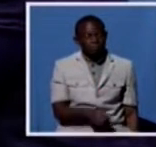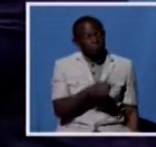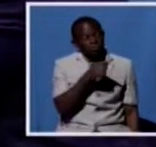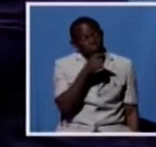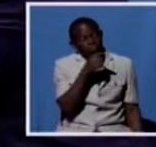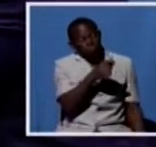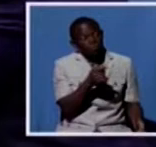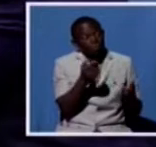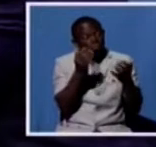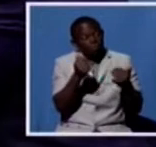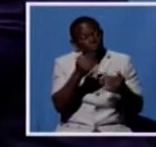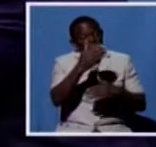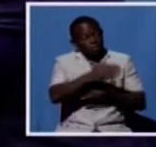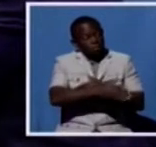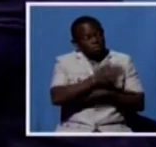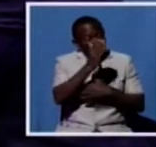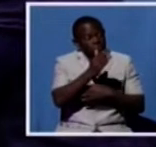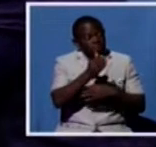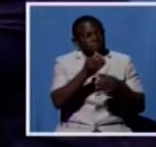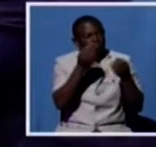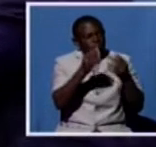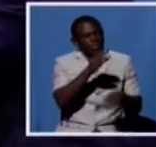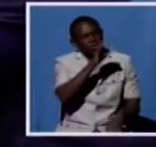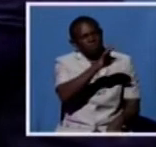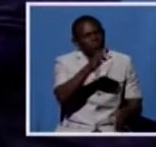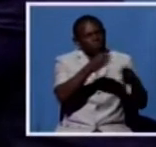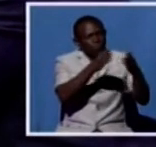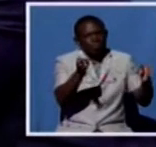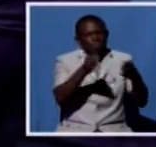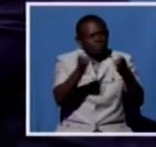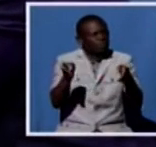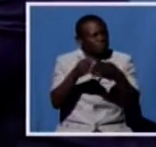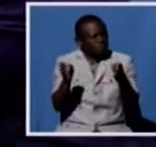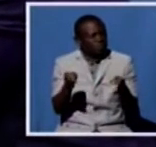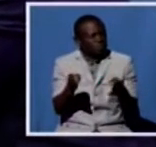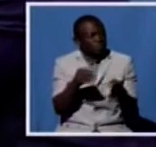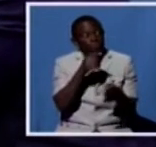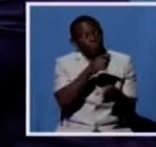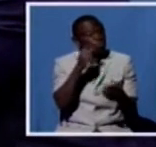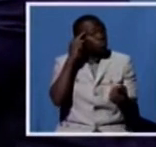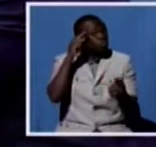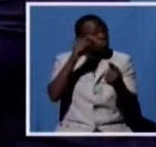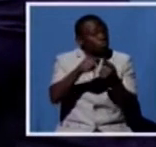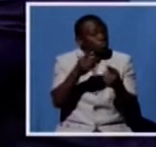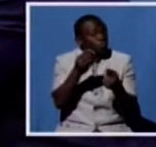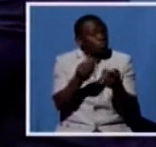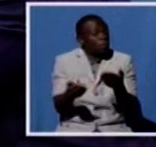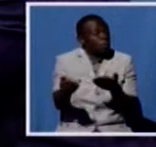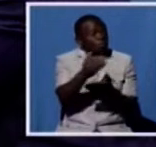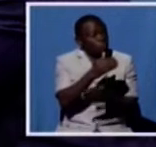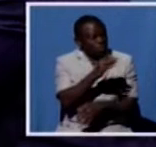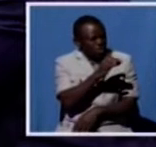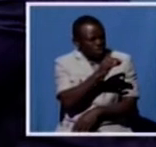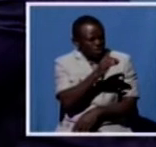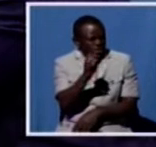footprint to many other parts of the country, and according to your report, you intend to at least raise 845 million kwacha, representing about